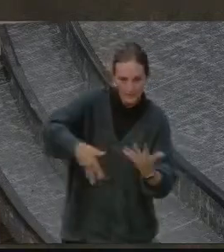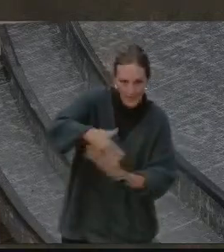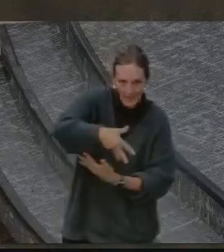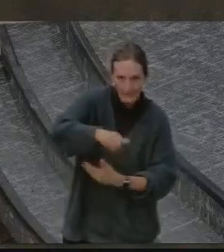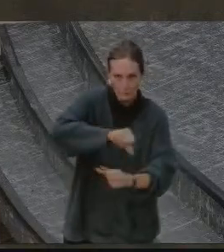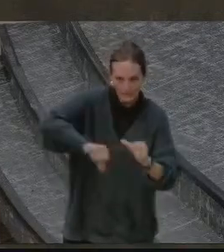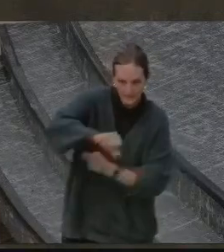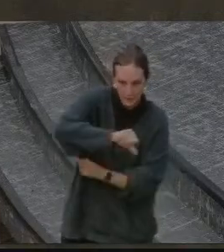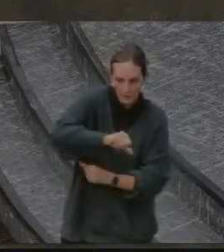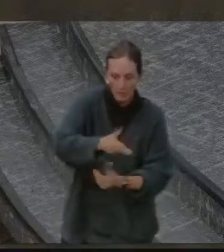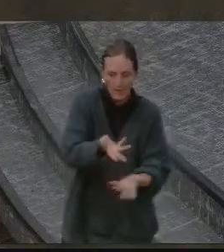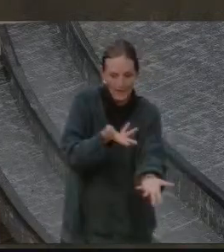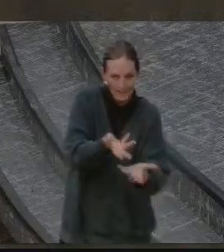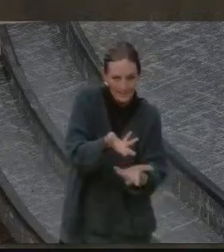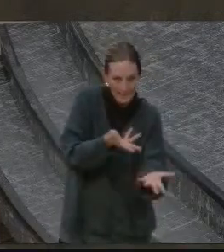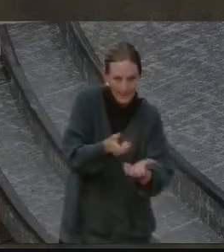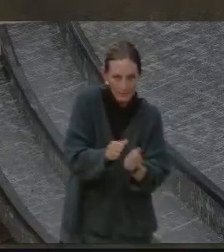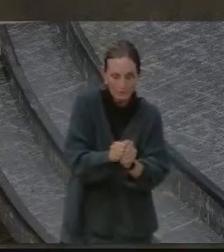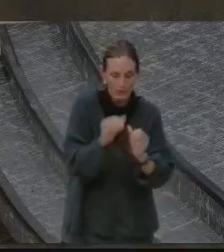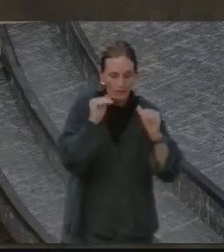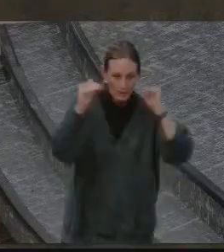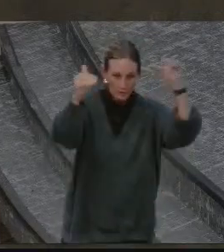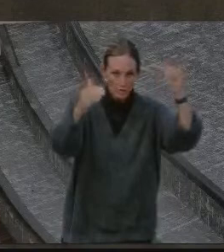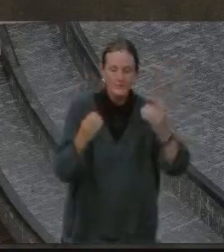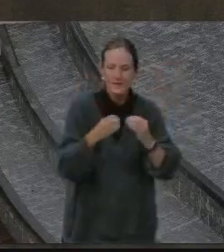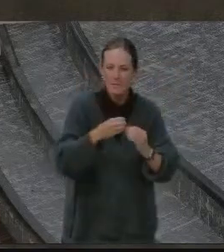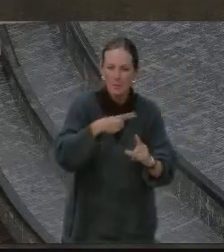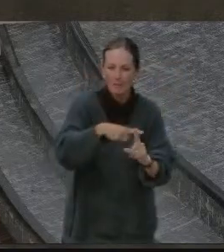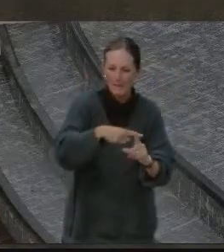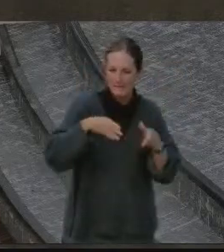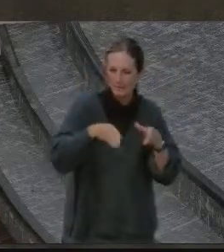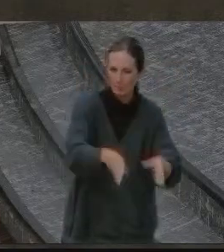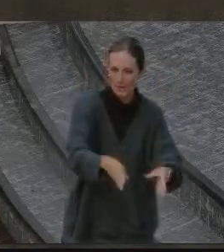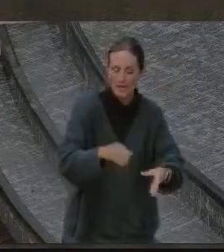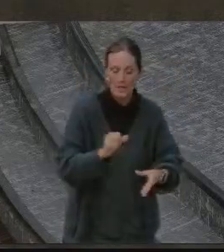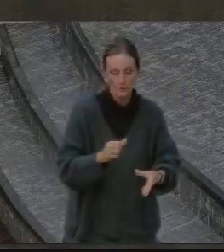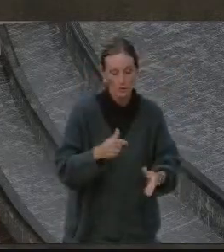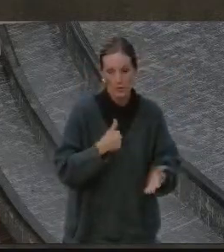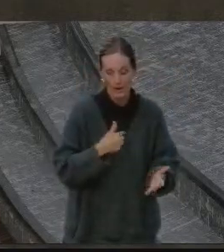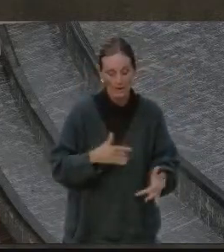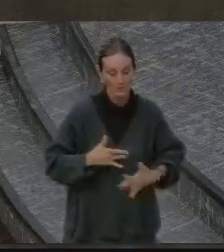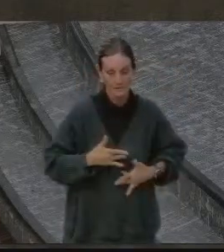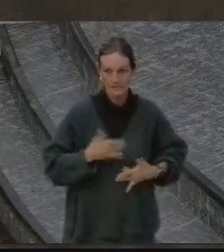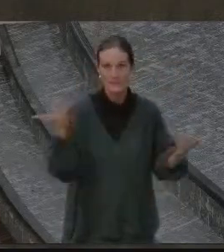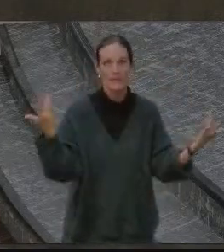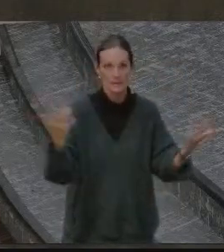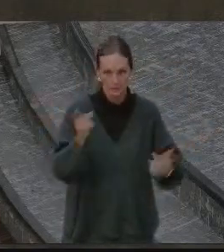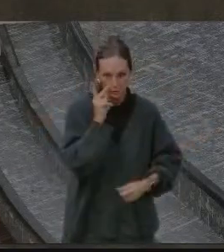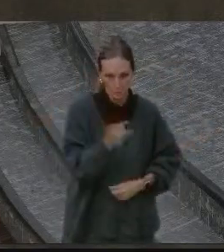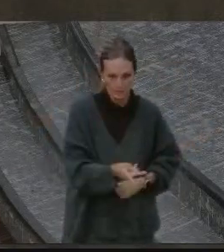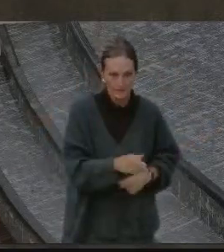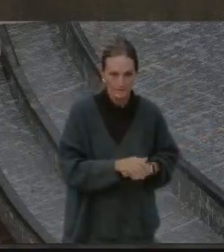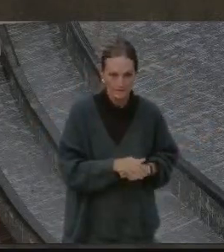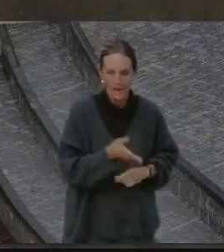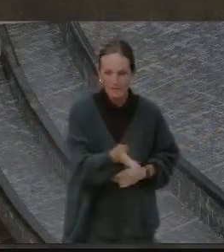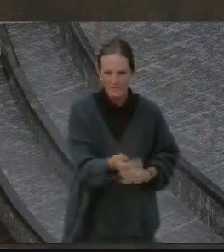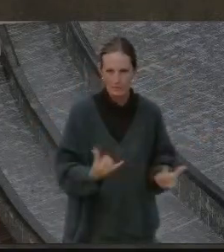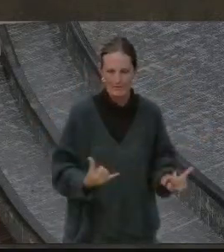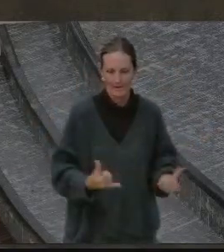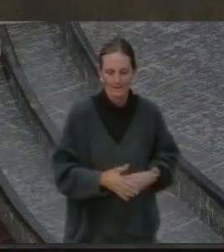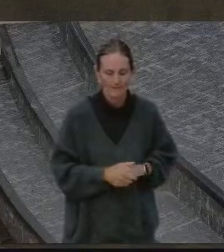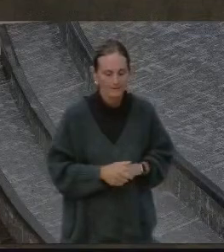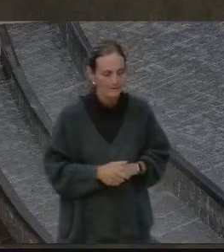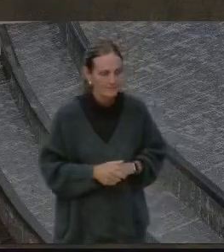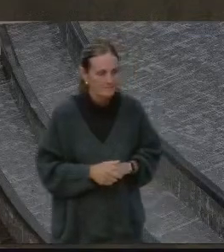with adults in a more positive way. So I was really excited to see that when I was out in the buildings today. That's great. Thank